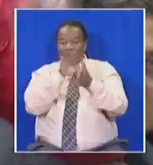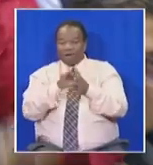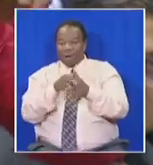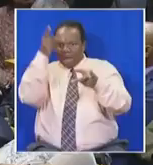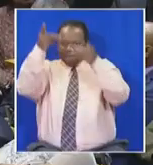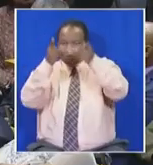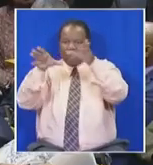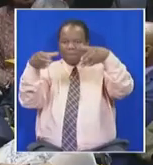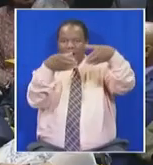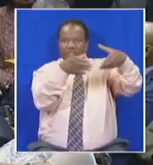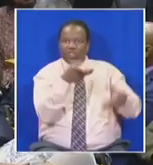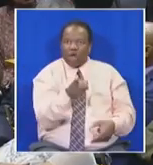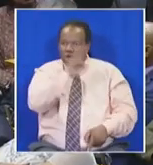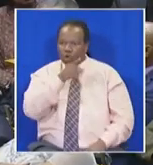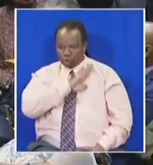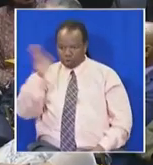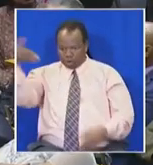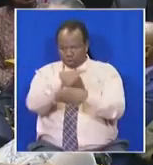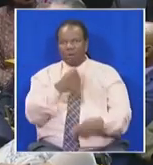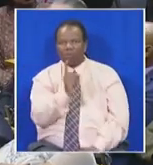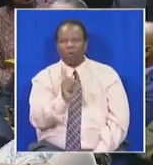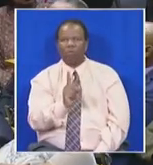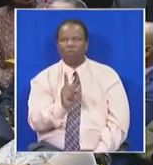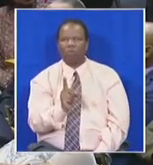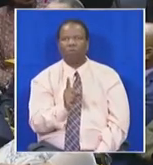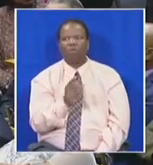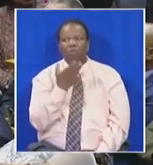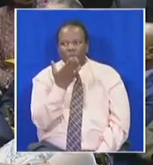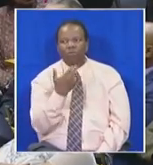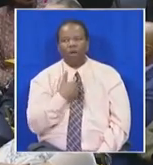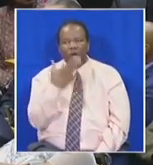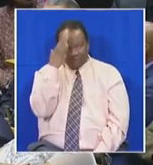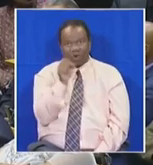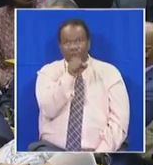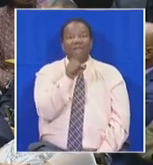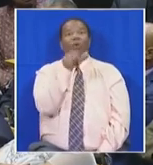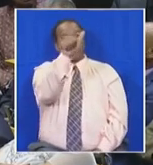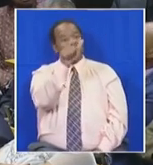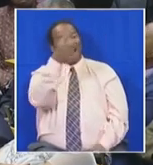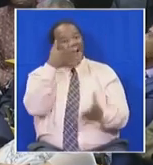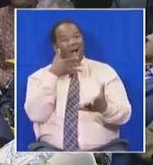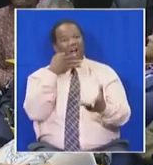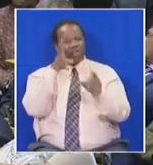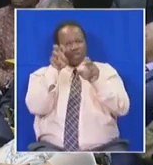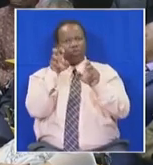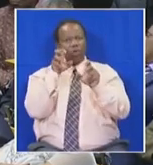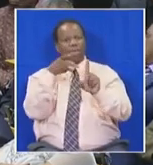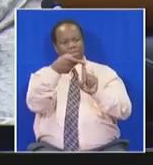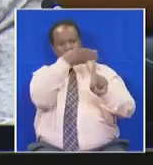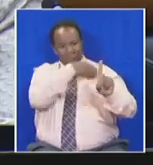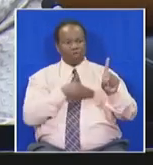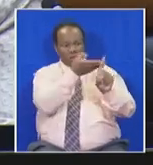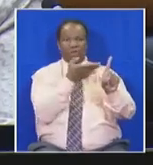Malema, please Inside take here, your they will seat. never come in. So we are not Honorable going to Malema. allow the president to address us. Honorable Malema, Point please of take